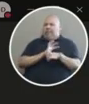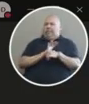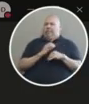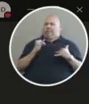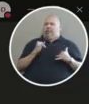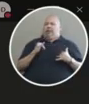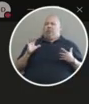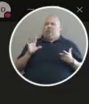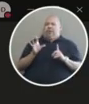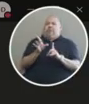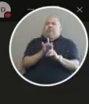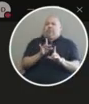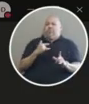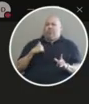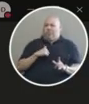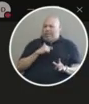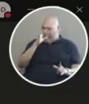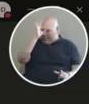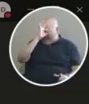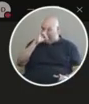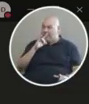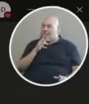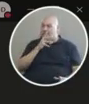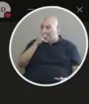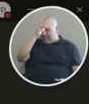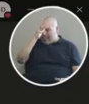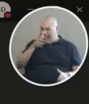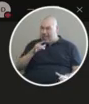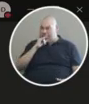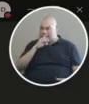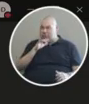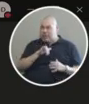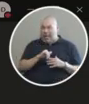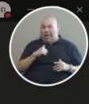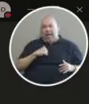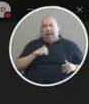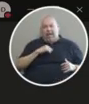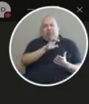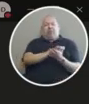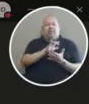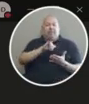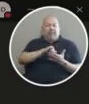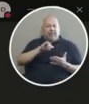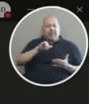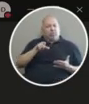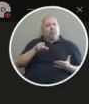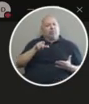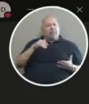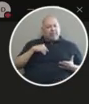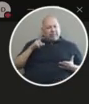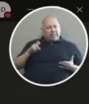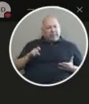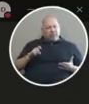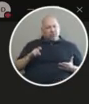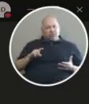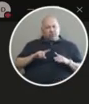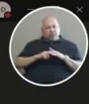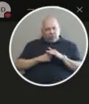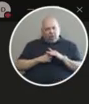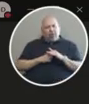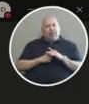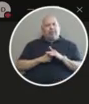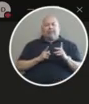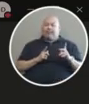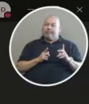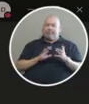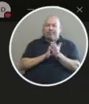exactly, you know, and for parents to be letting their kids do that, I believe that you guys need to start